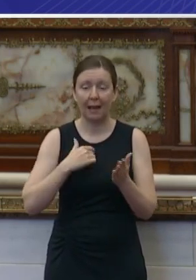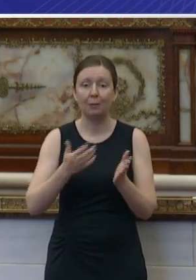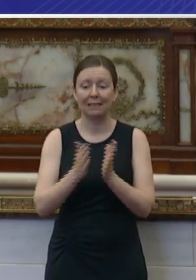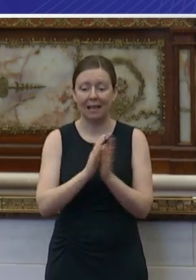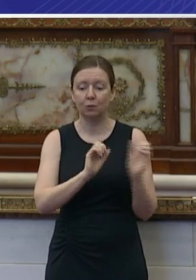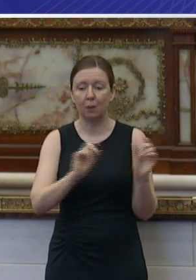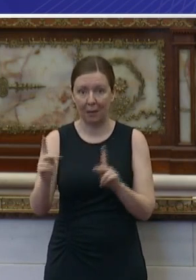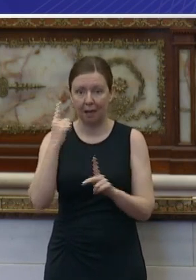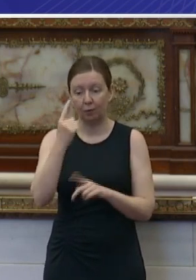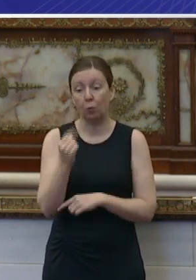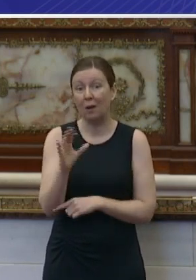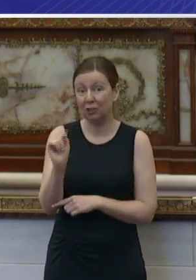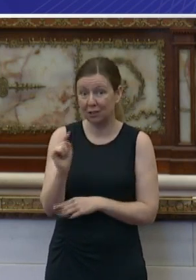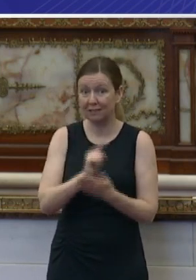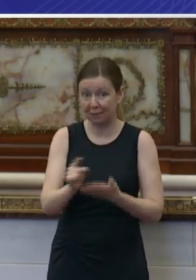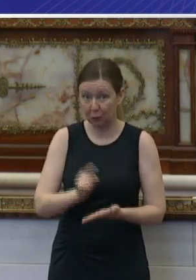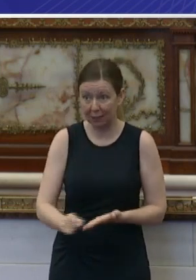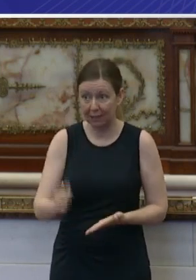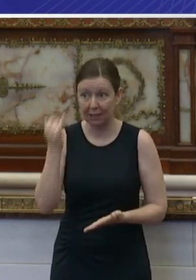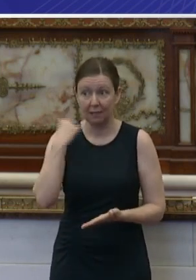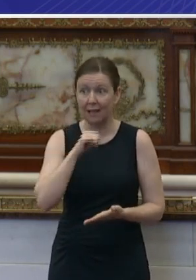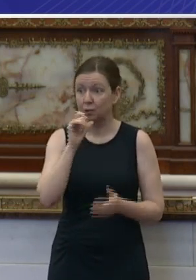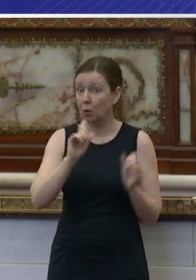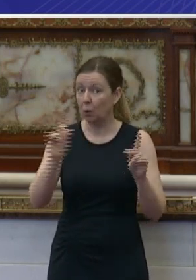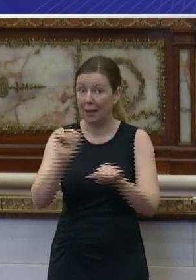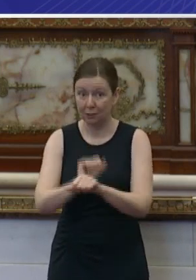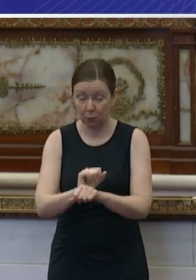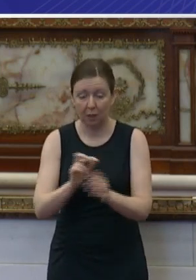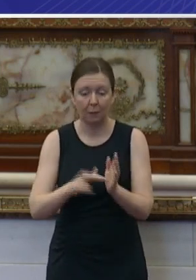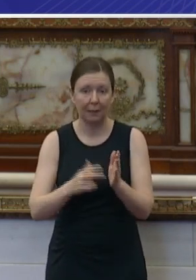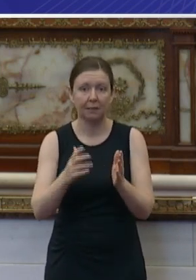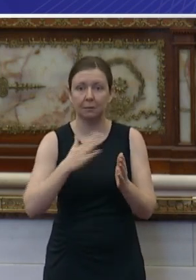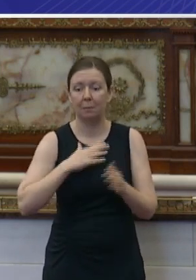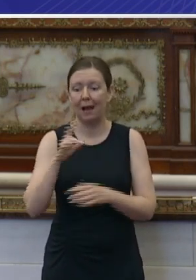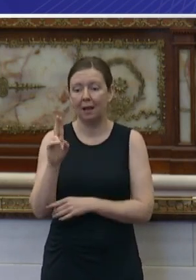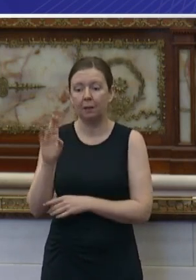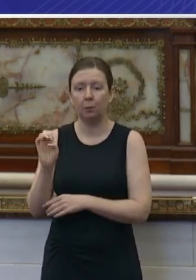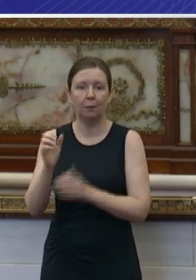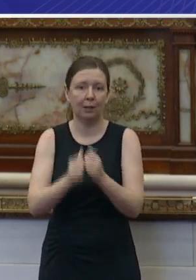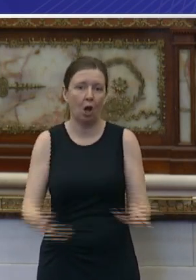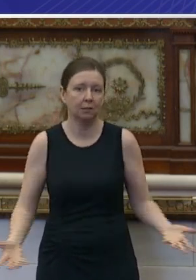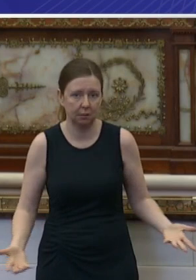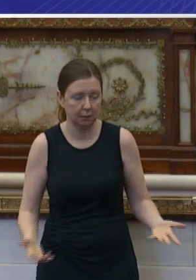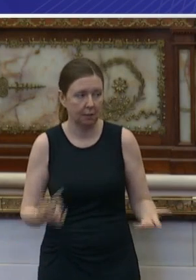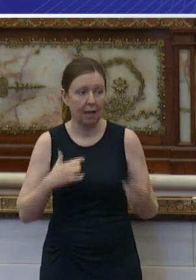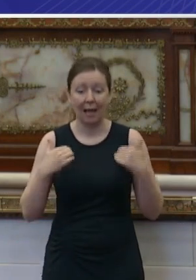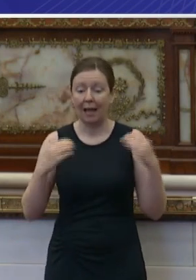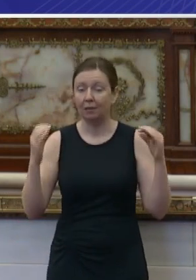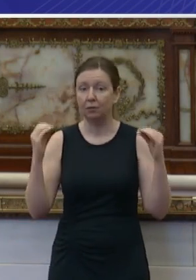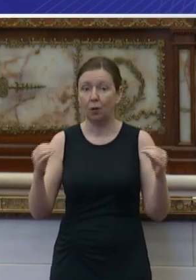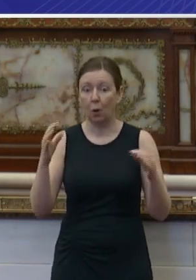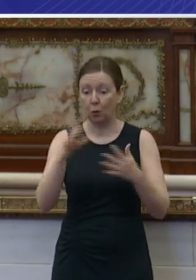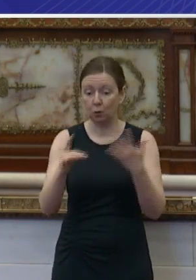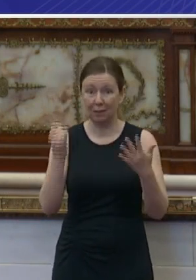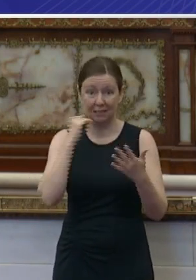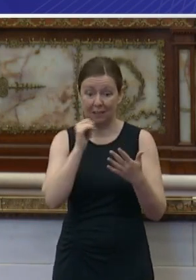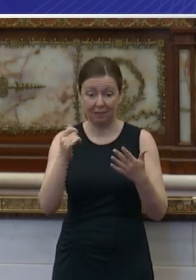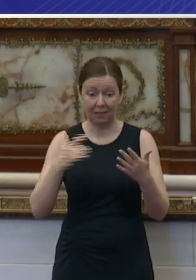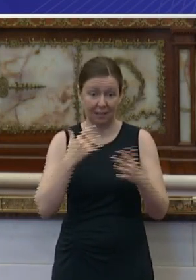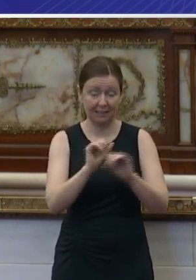one shift a week. And if I do not go back to work, I will lose my unemployment. I have no choice in the matter, even if I feel